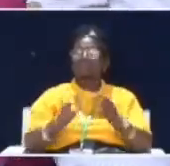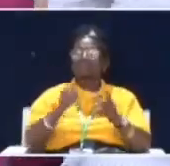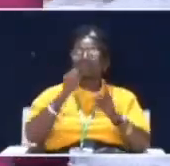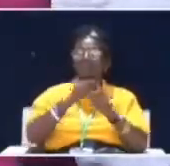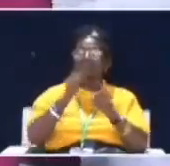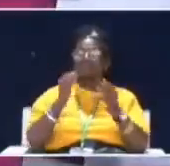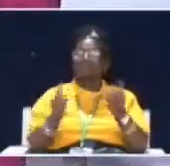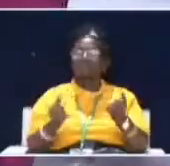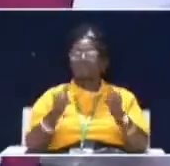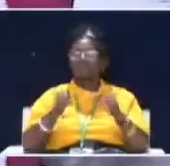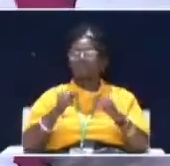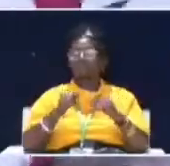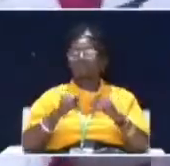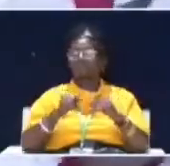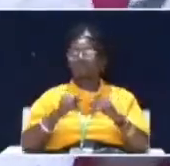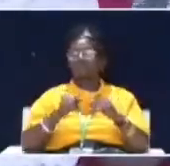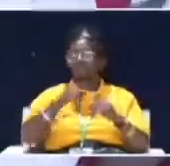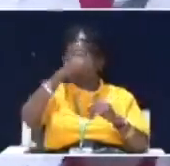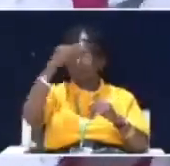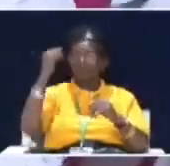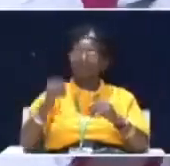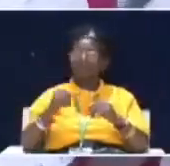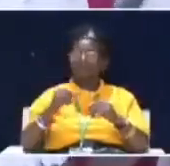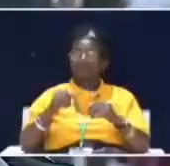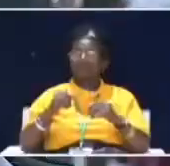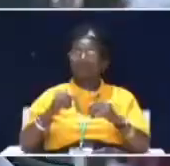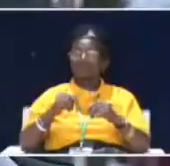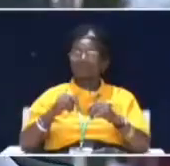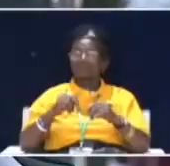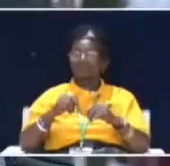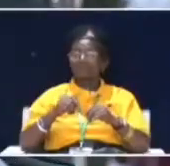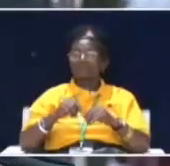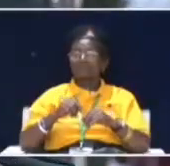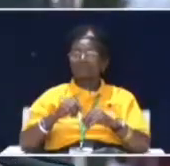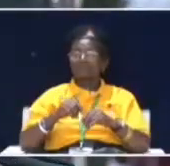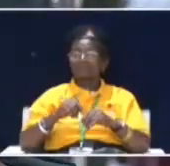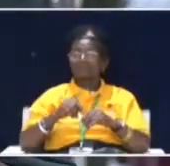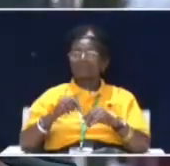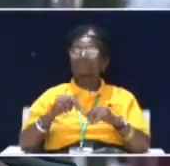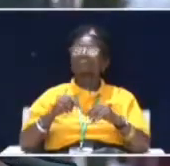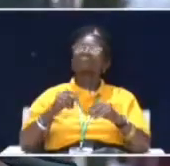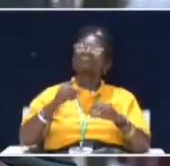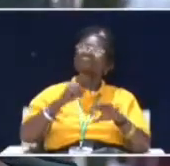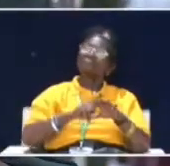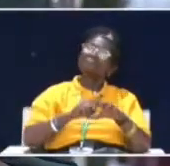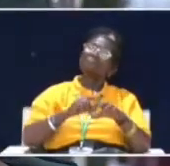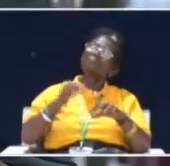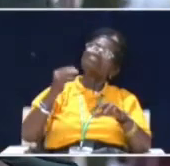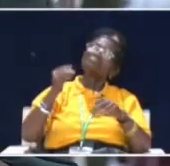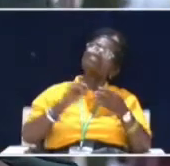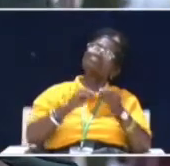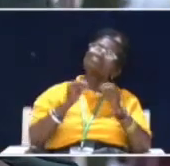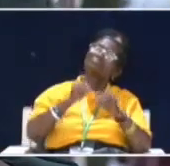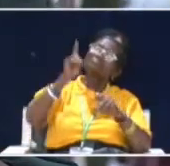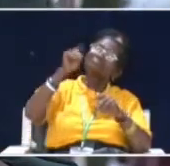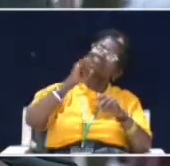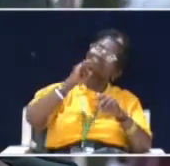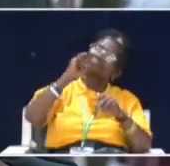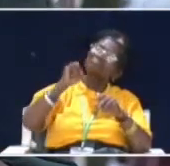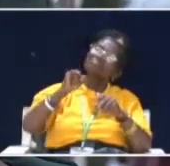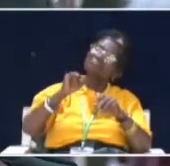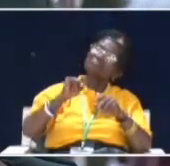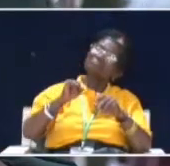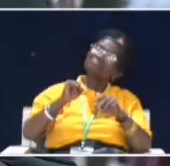lẹ̀. Because session one is about over now, so you can move on to